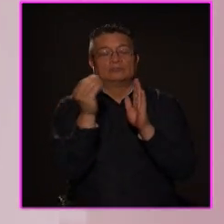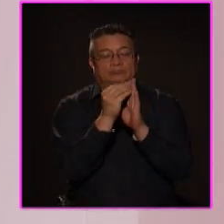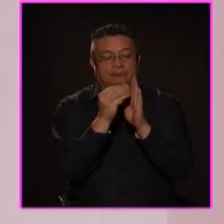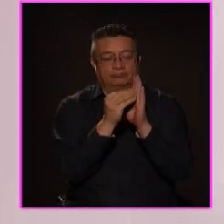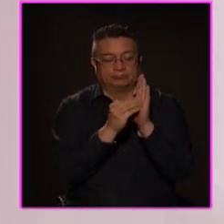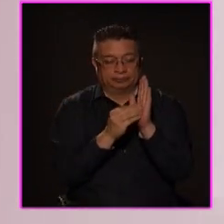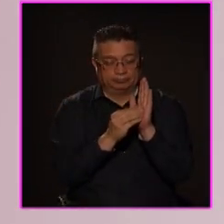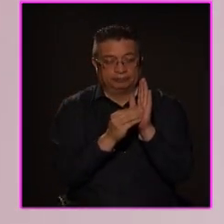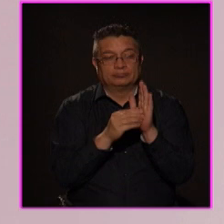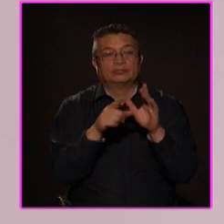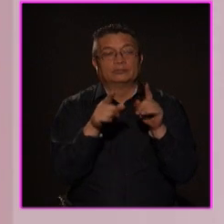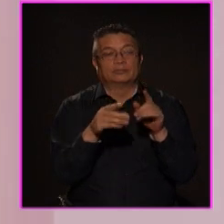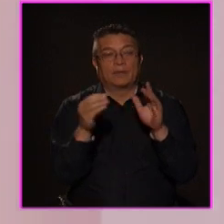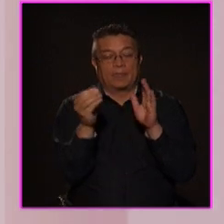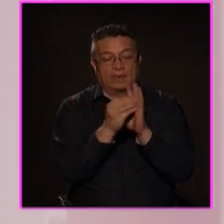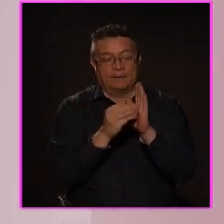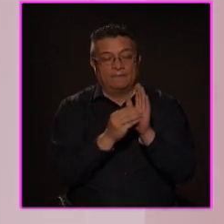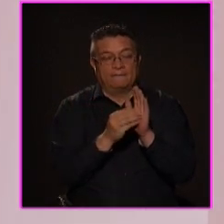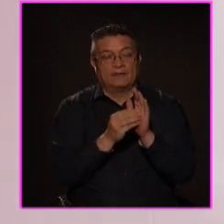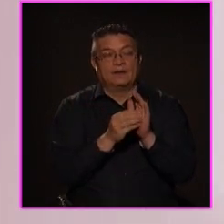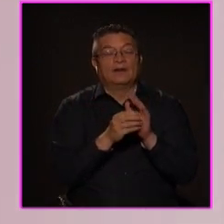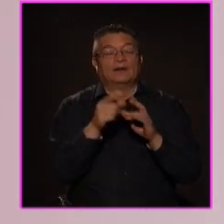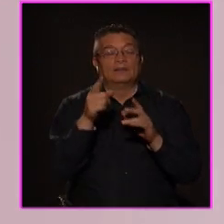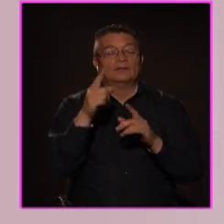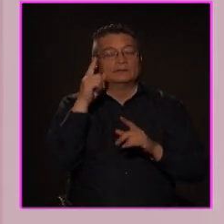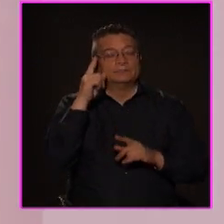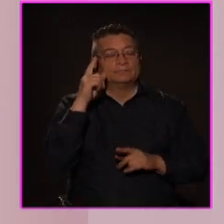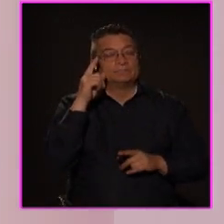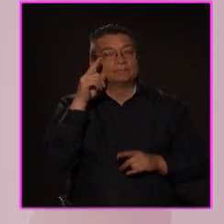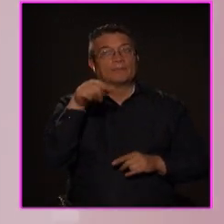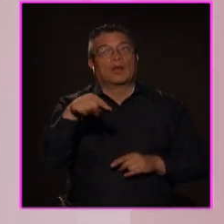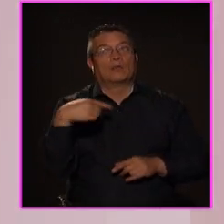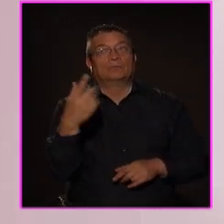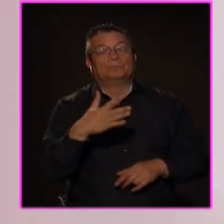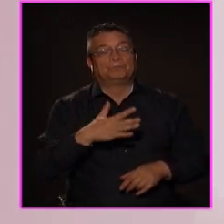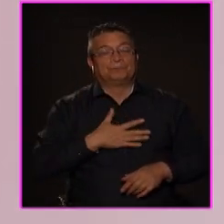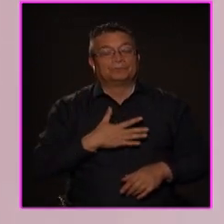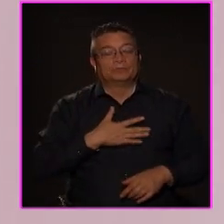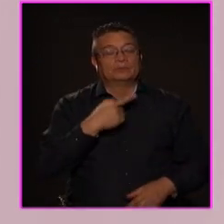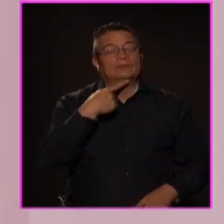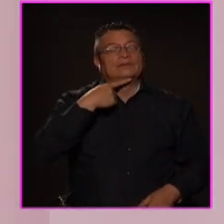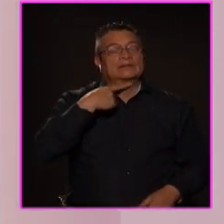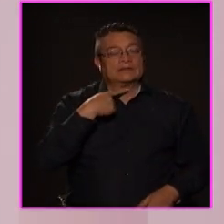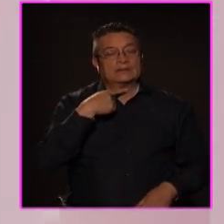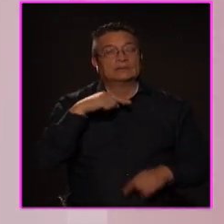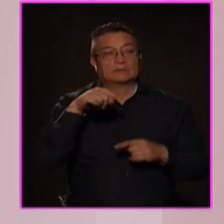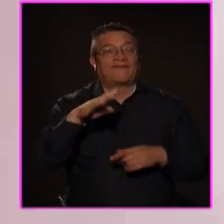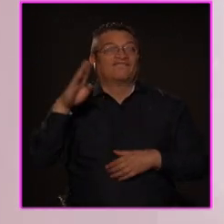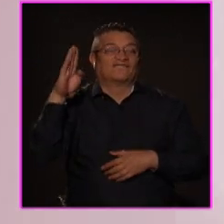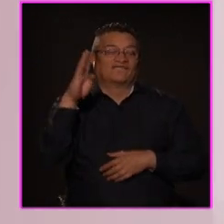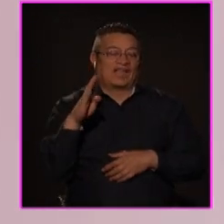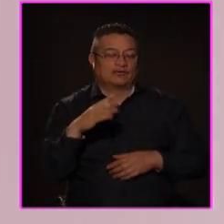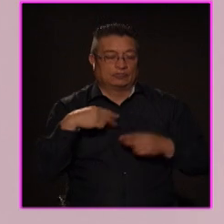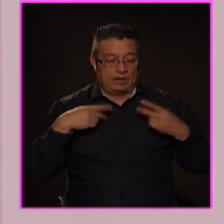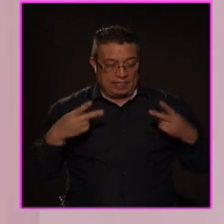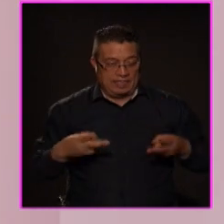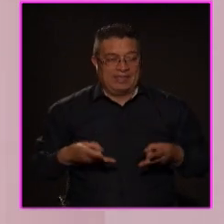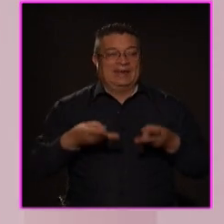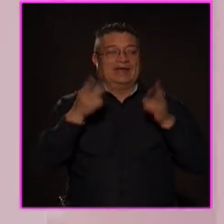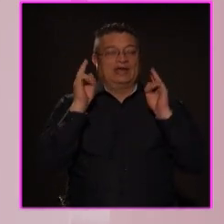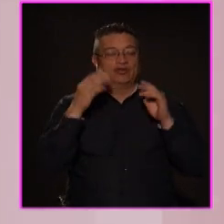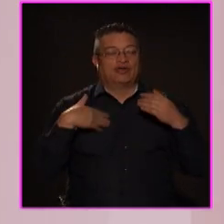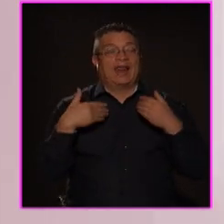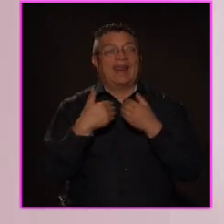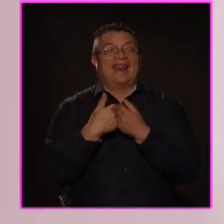they bring into play our very basic interests, right? Our rights and freedoms, for instance, our right to the equal opportunities,